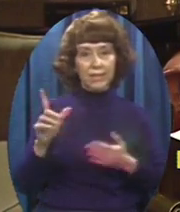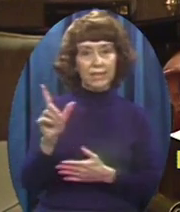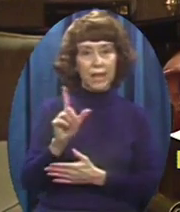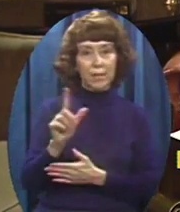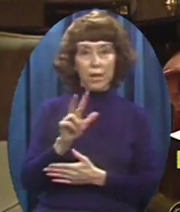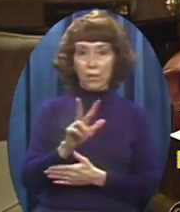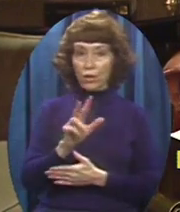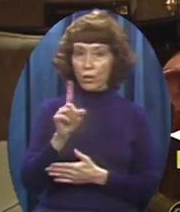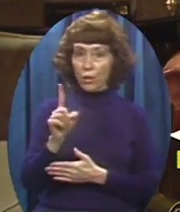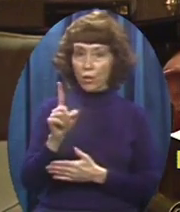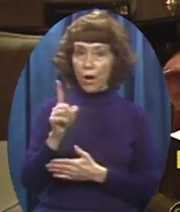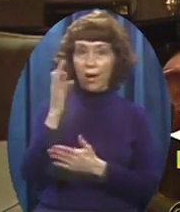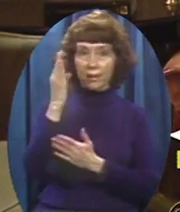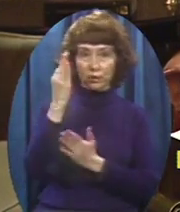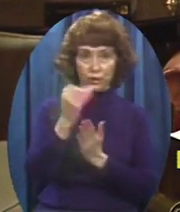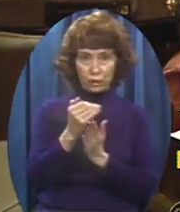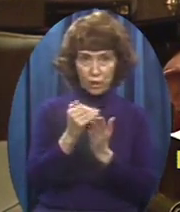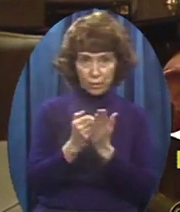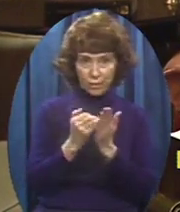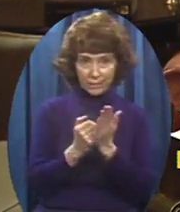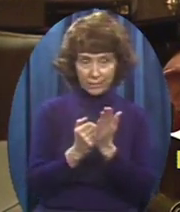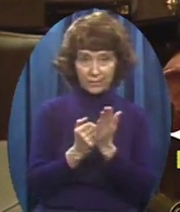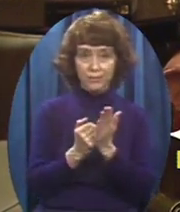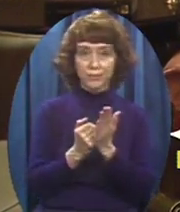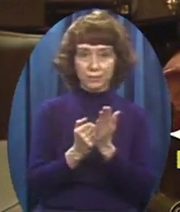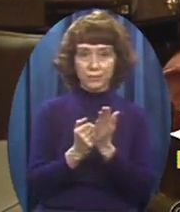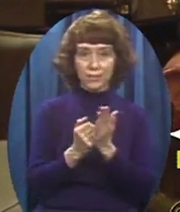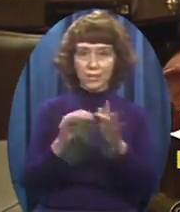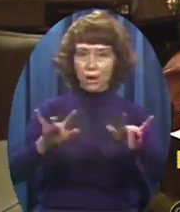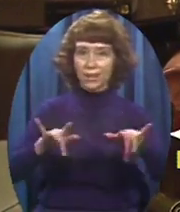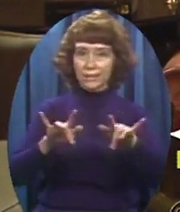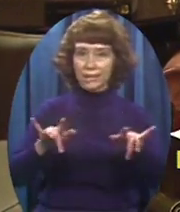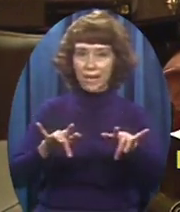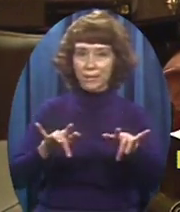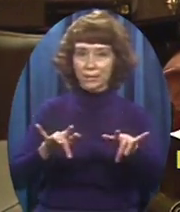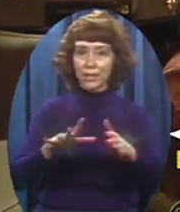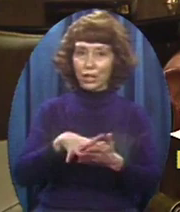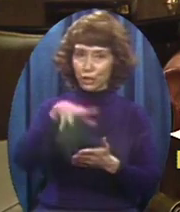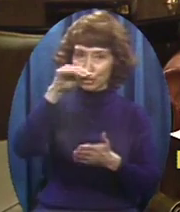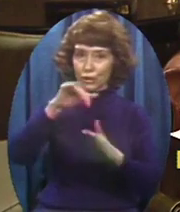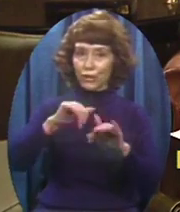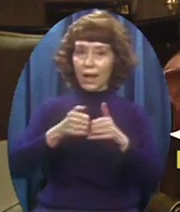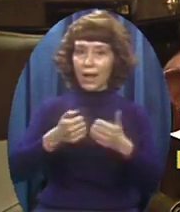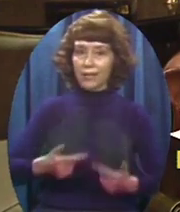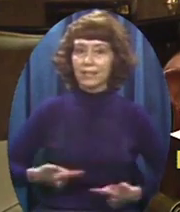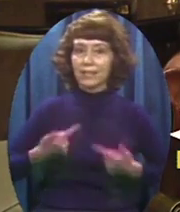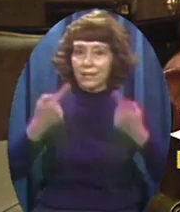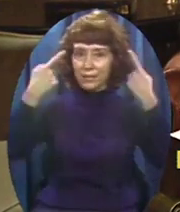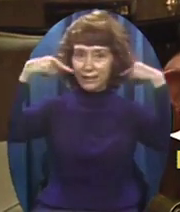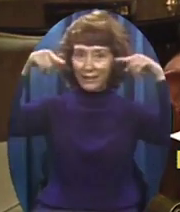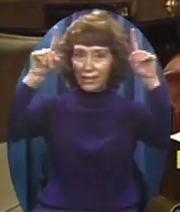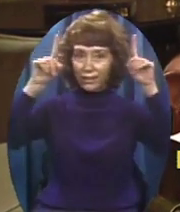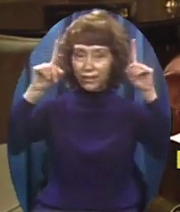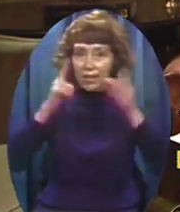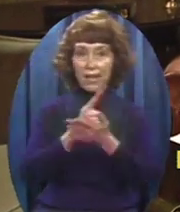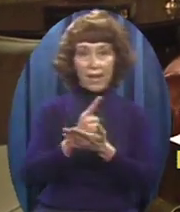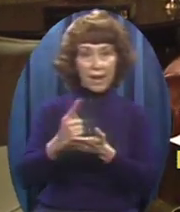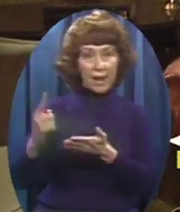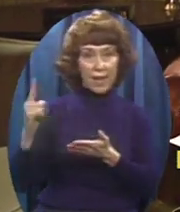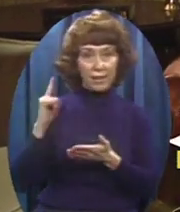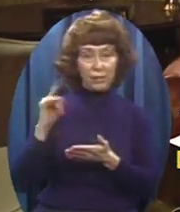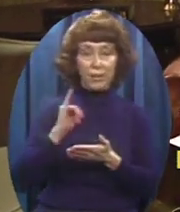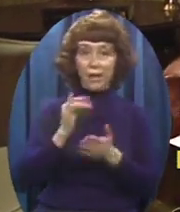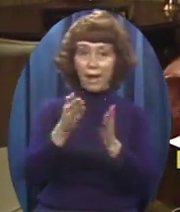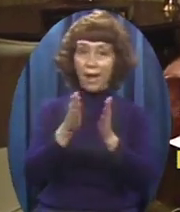31 sermons on cassette tape, to learn how to live successfully. Will you do that right now? Last week, I asked